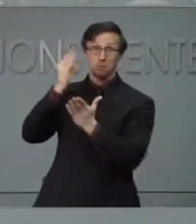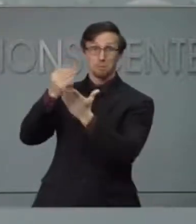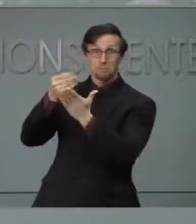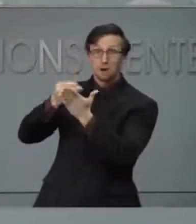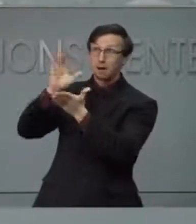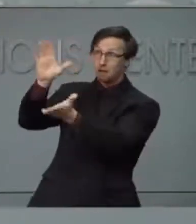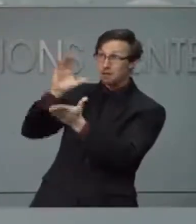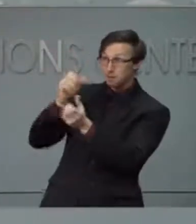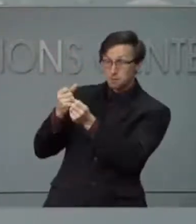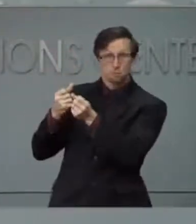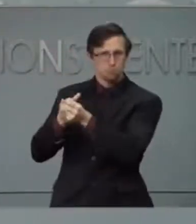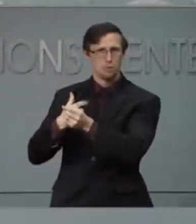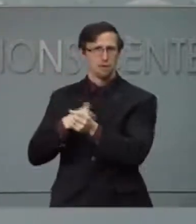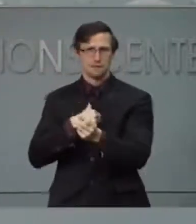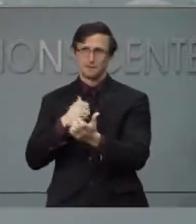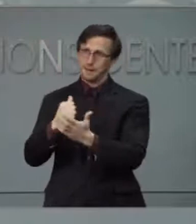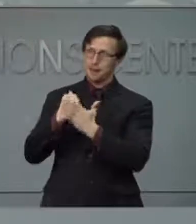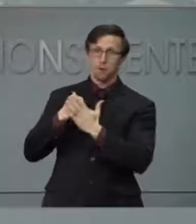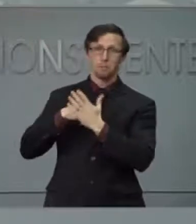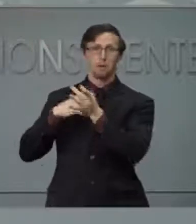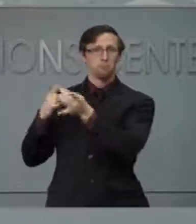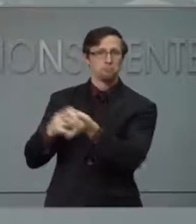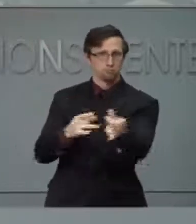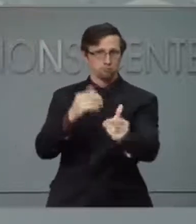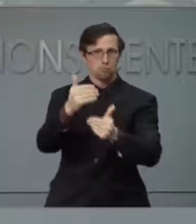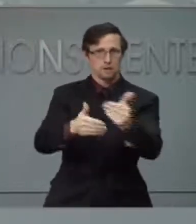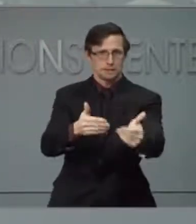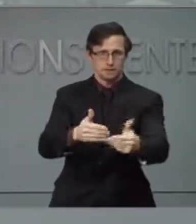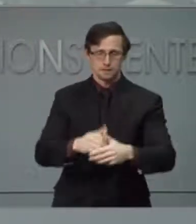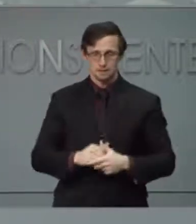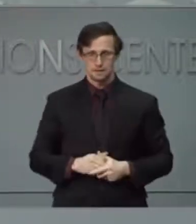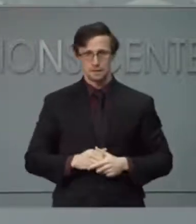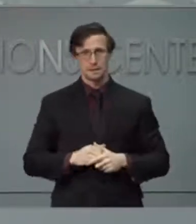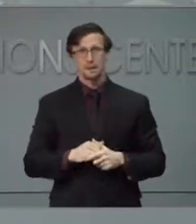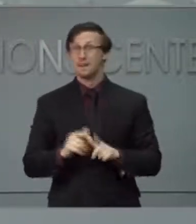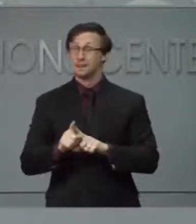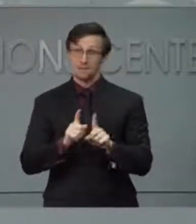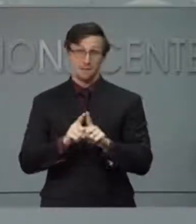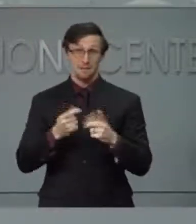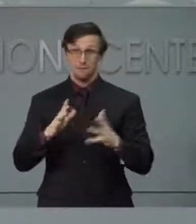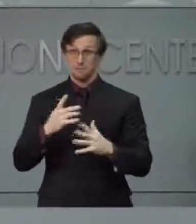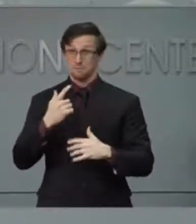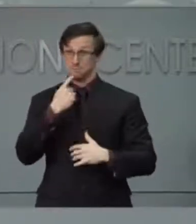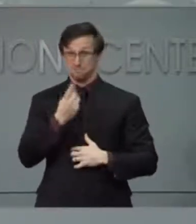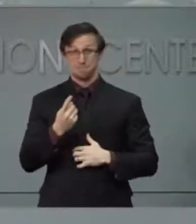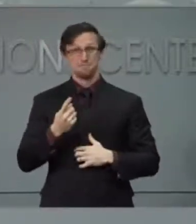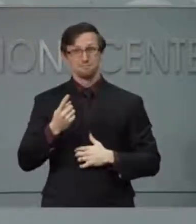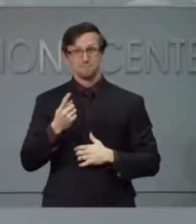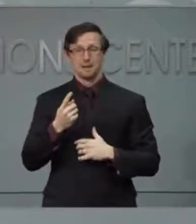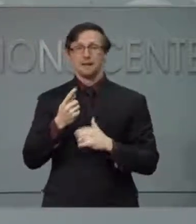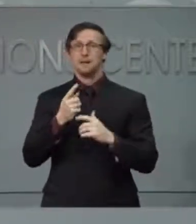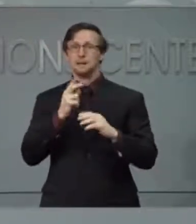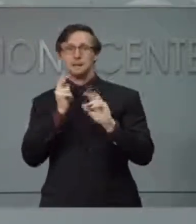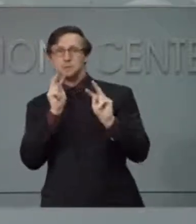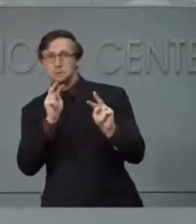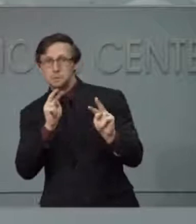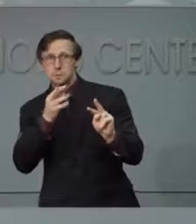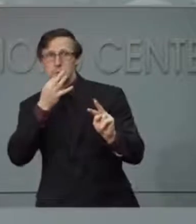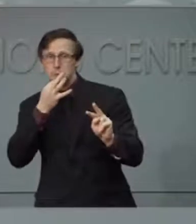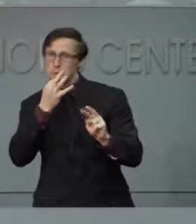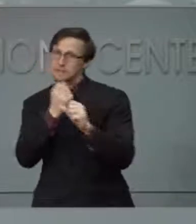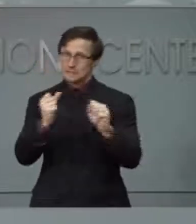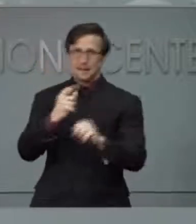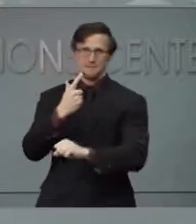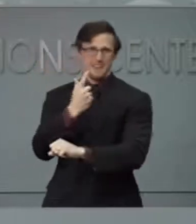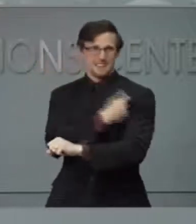unprecedented effort. As I said earlier this week, having a safe vaccine within reach is an extraordinary